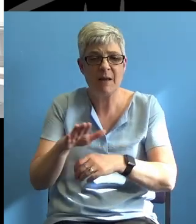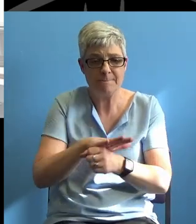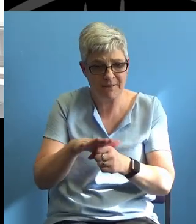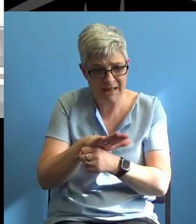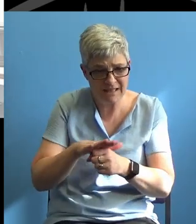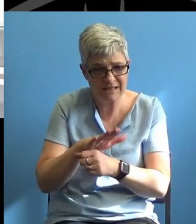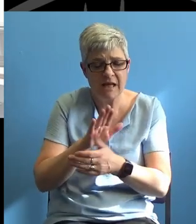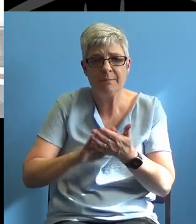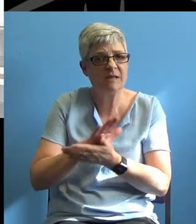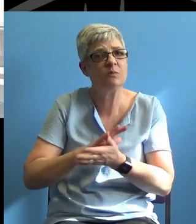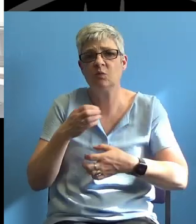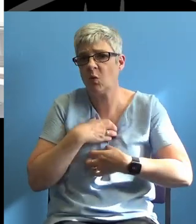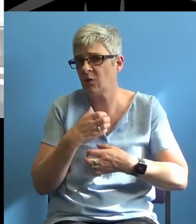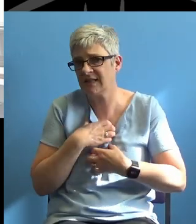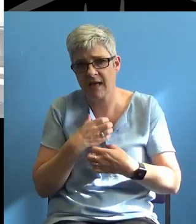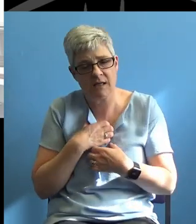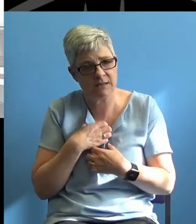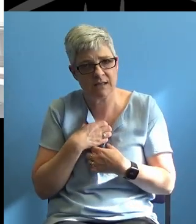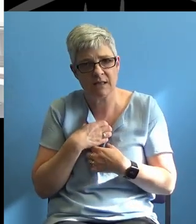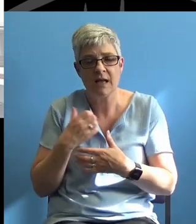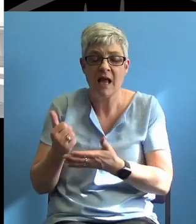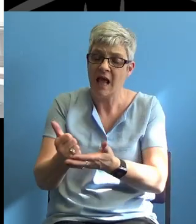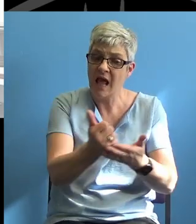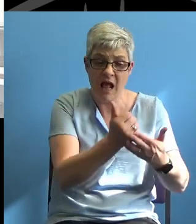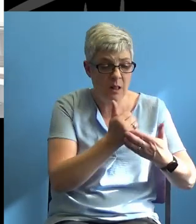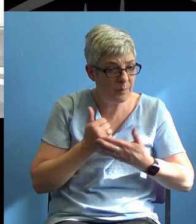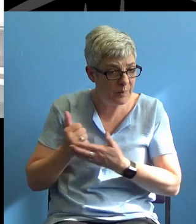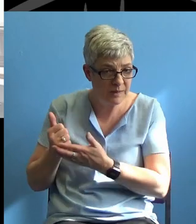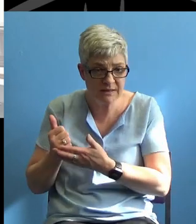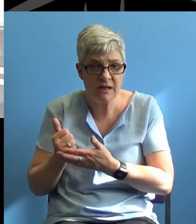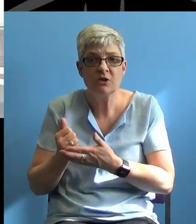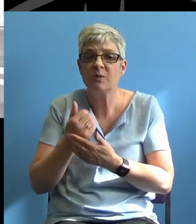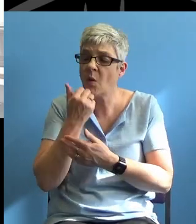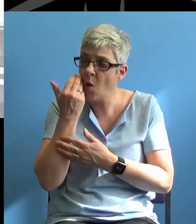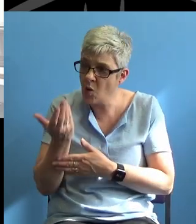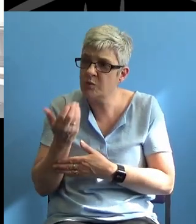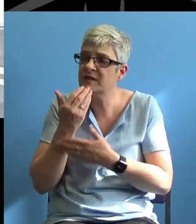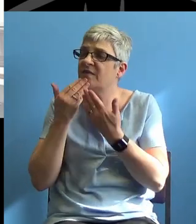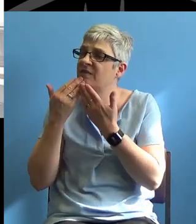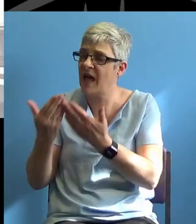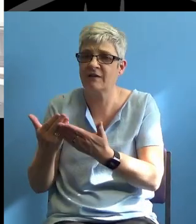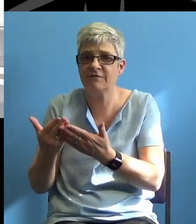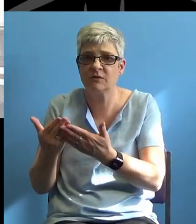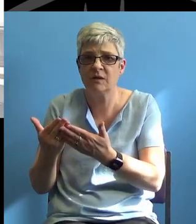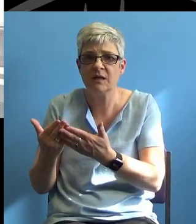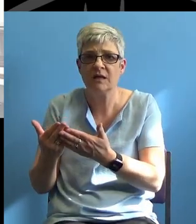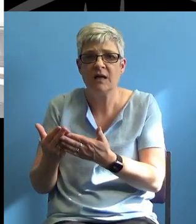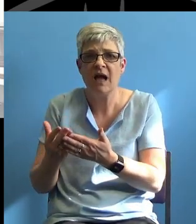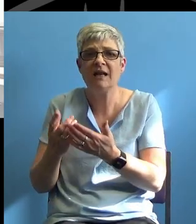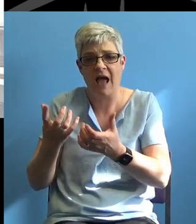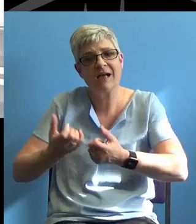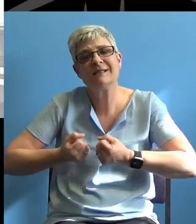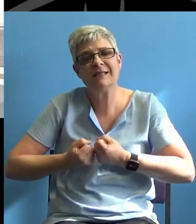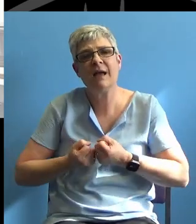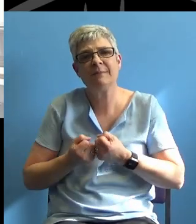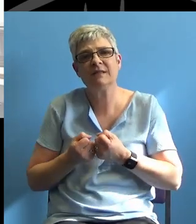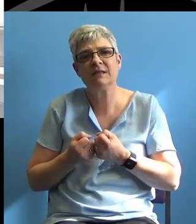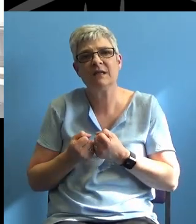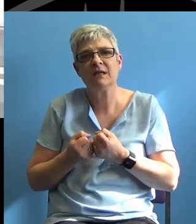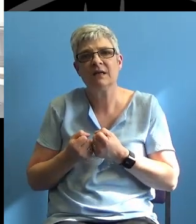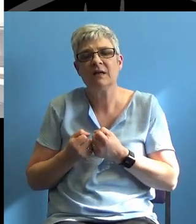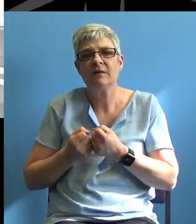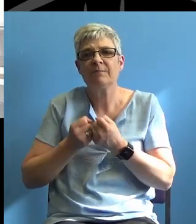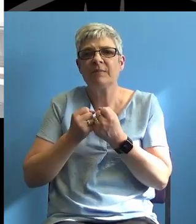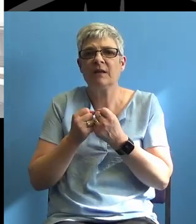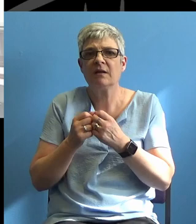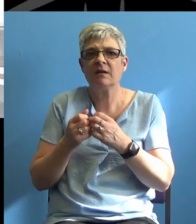fear. Help us never to be ungrateful or take for granted the hard-won liberties in our